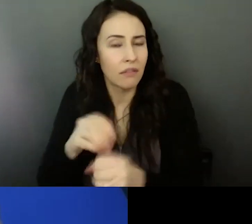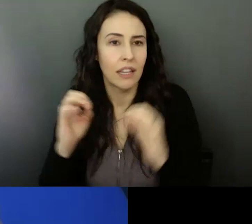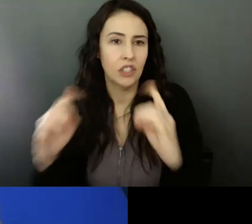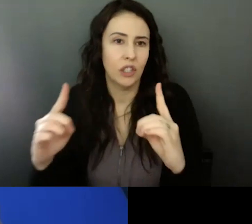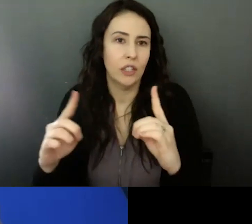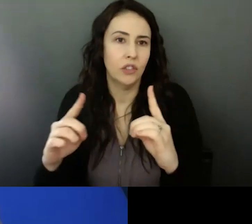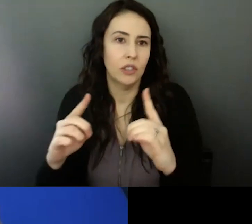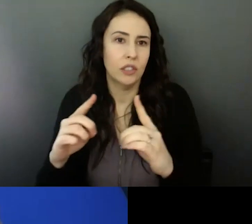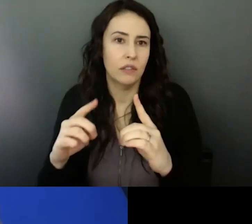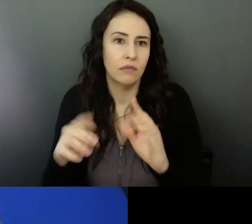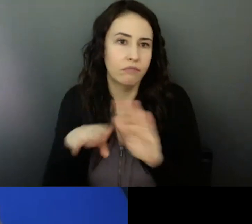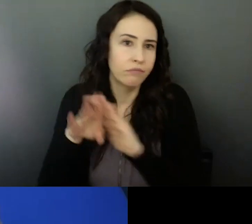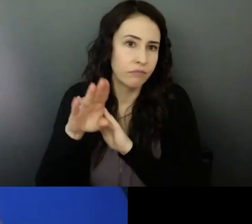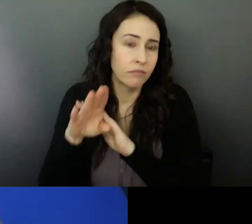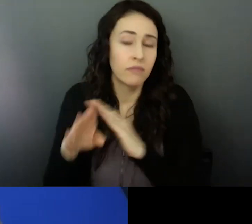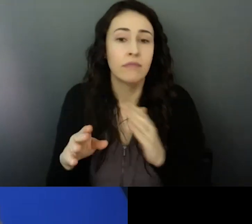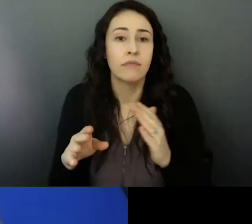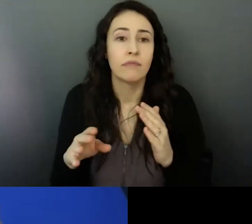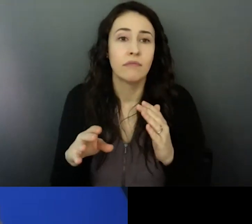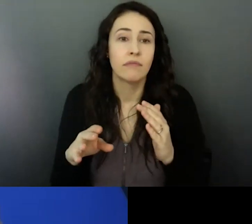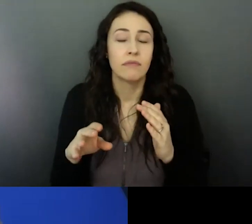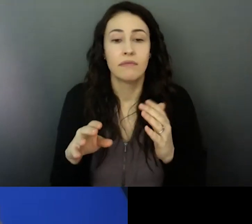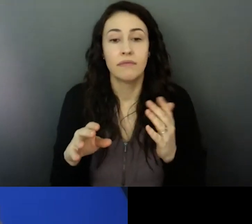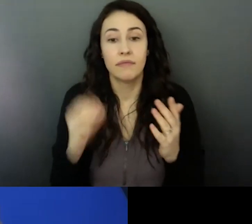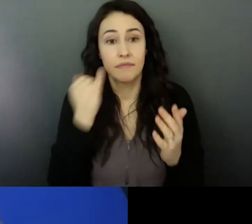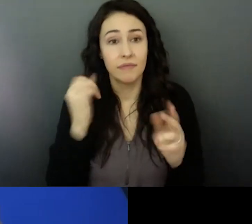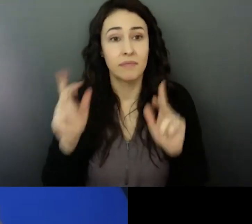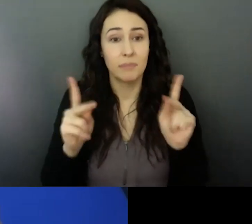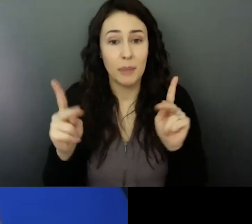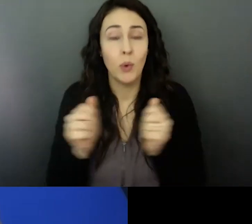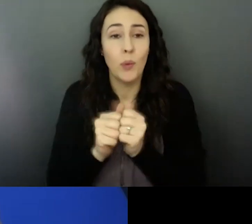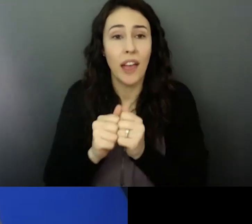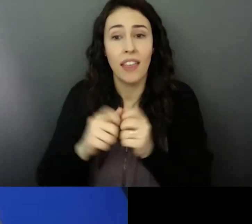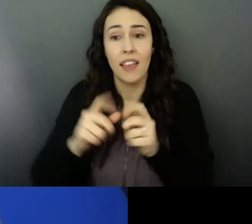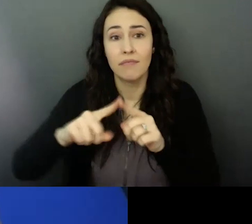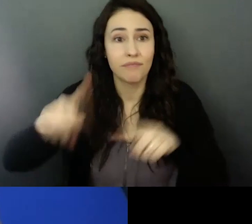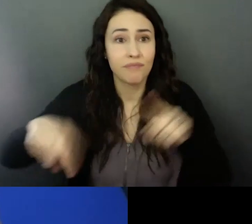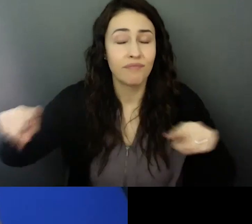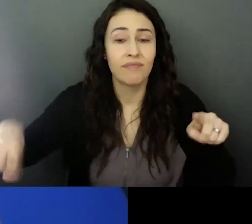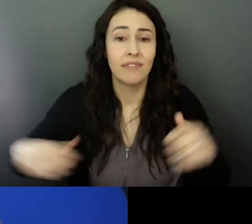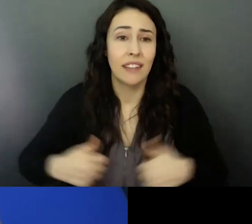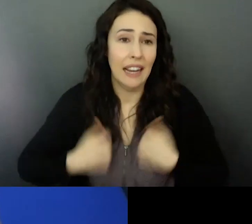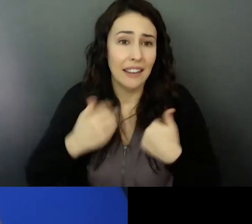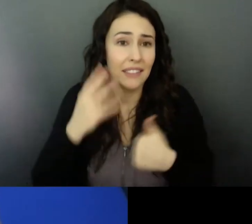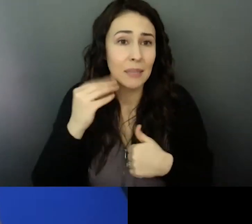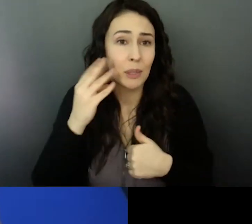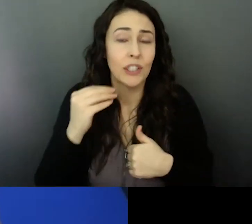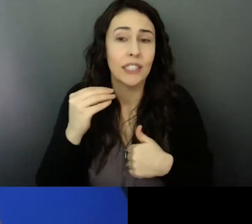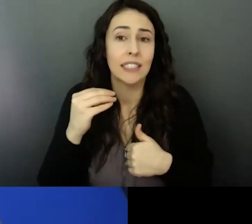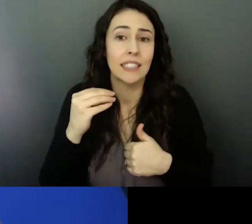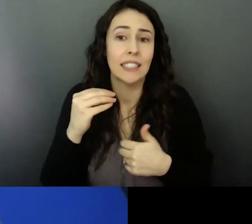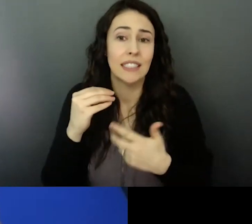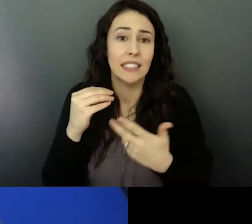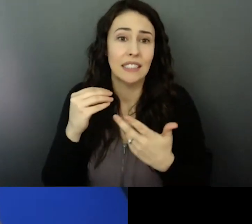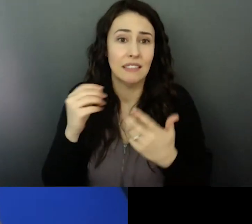It's good for everyone if people with a diversity of lived experiences